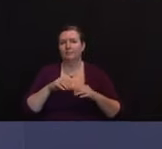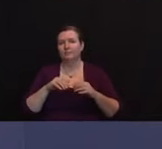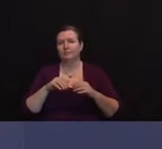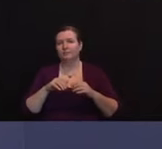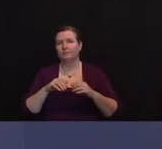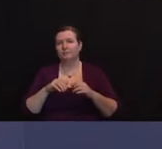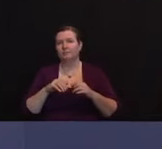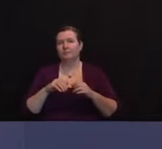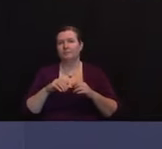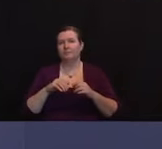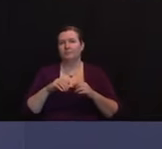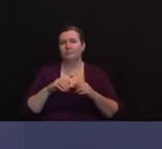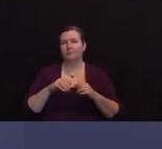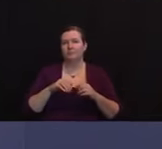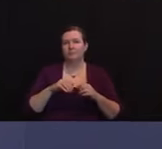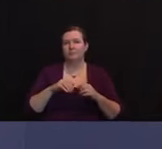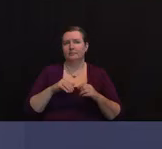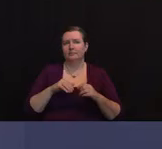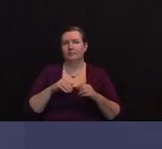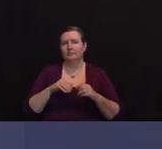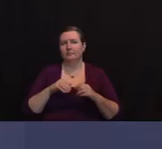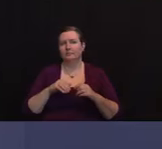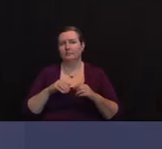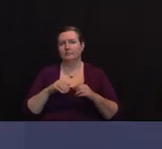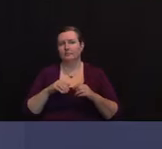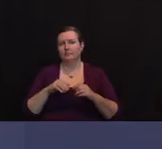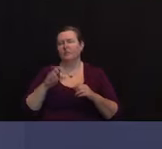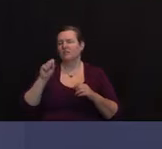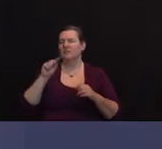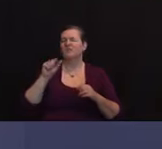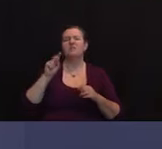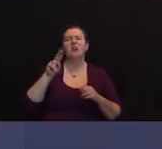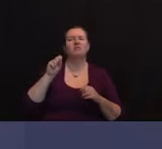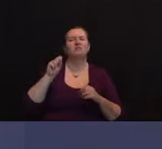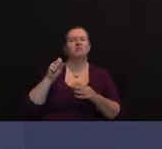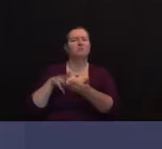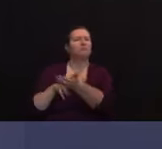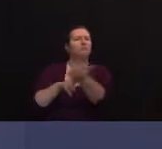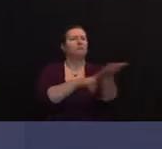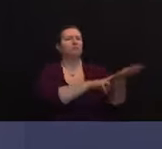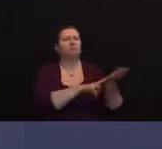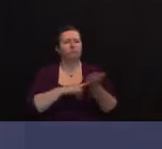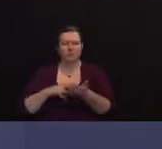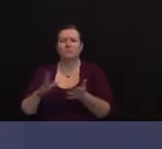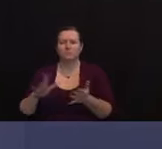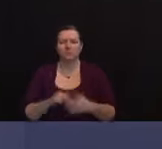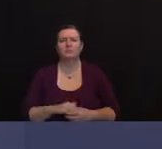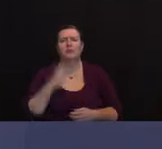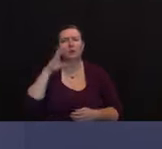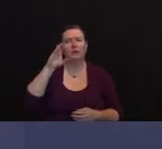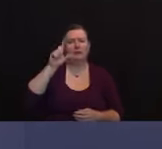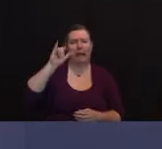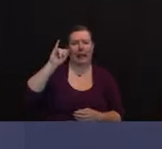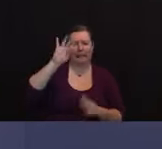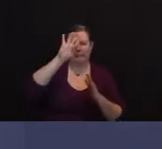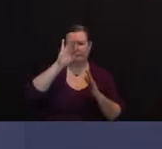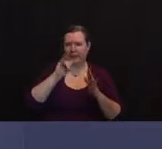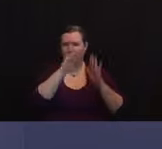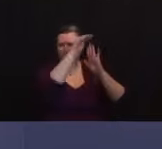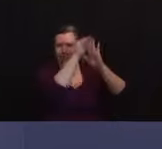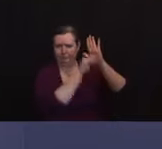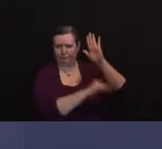Level Index, or CALI score, and the facility's ability to meet criteria, including testing of staff and